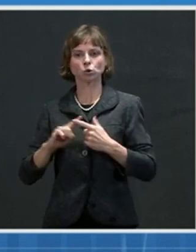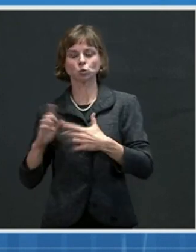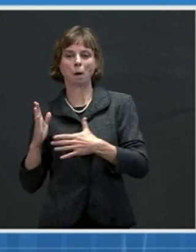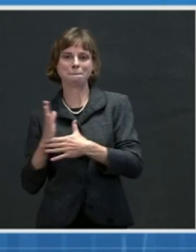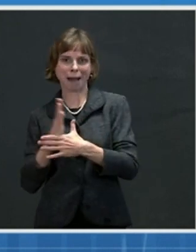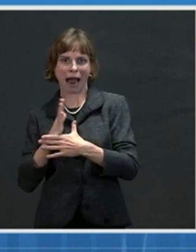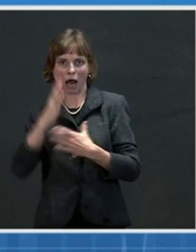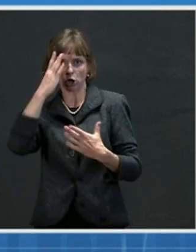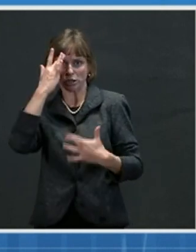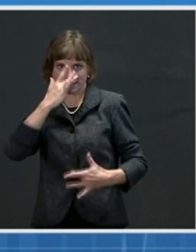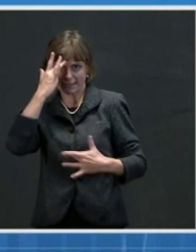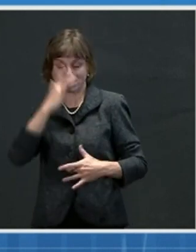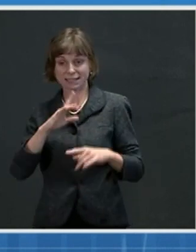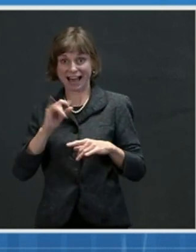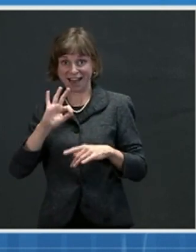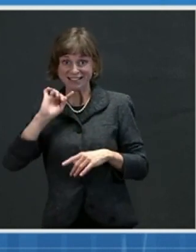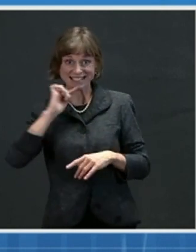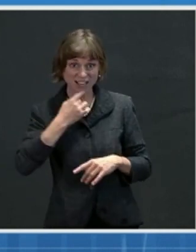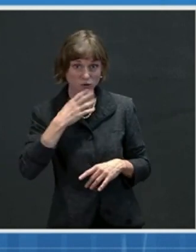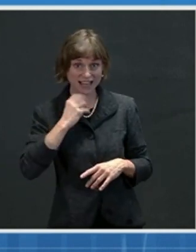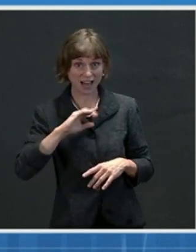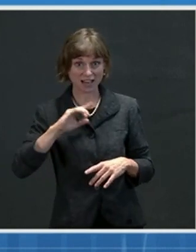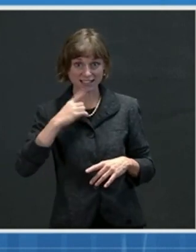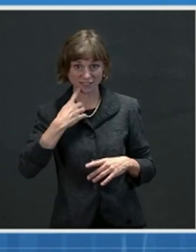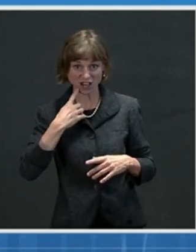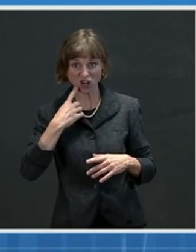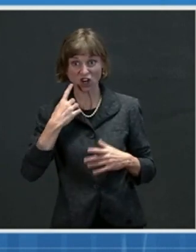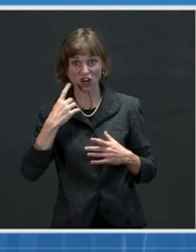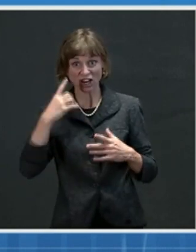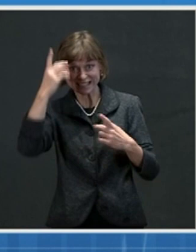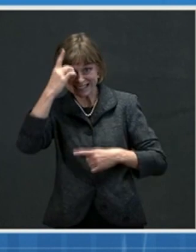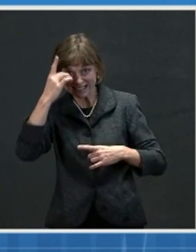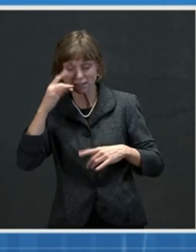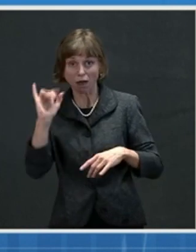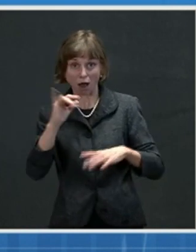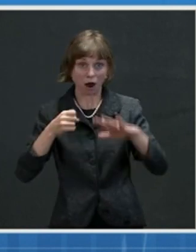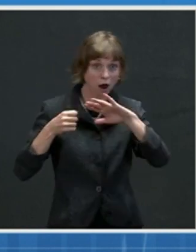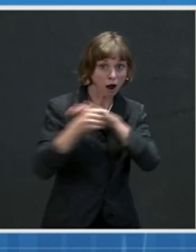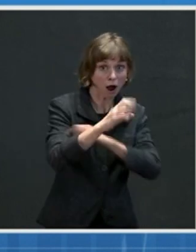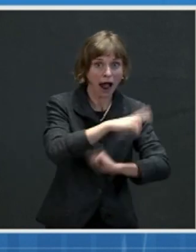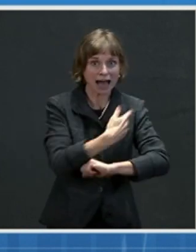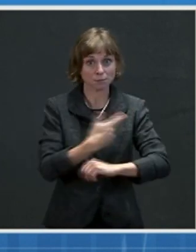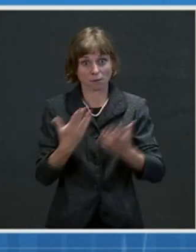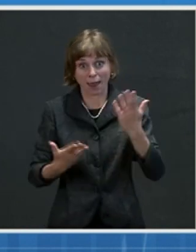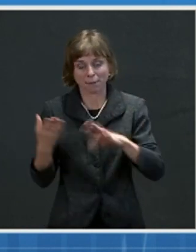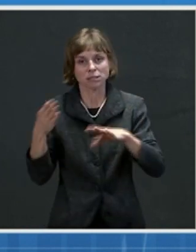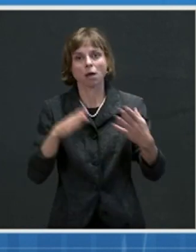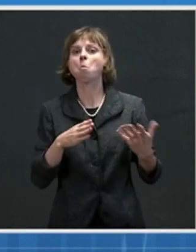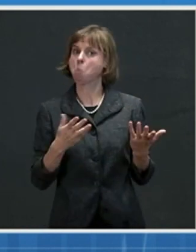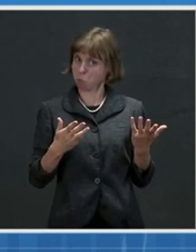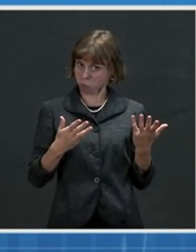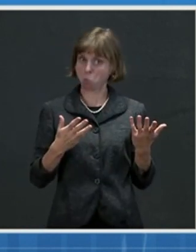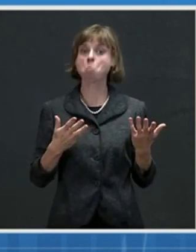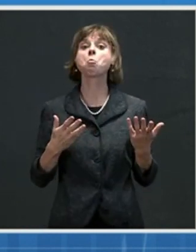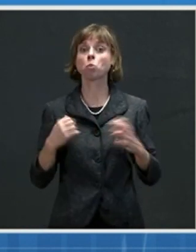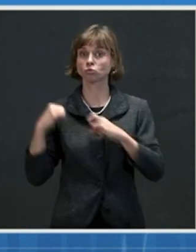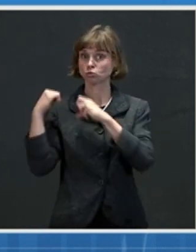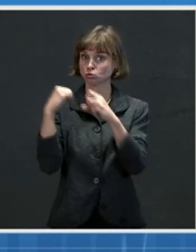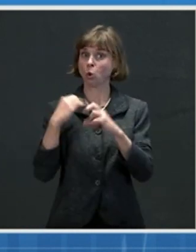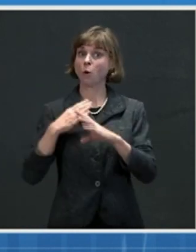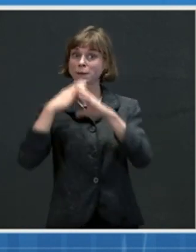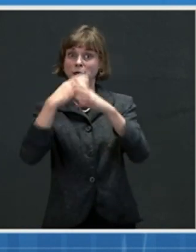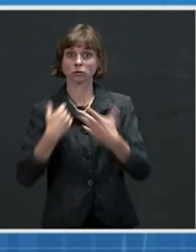disease, severe disease, particularly hospitalizations and deaths, there was rather substantial protection. In fact, with